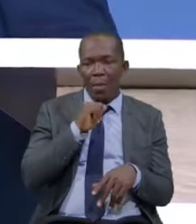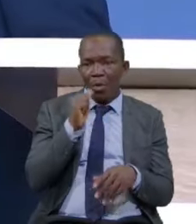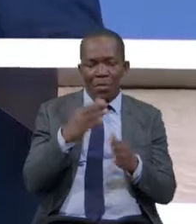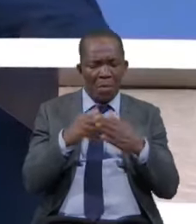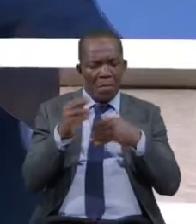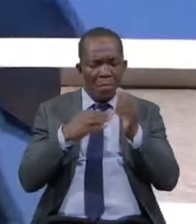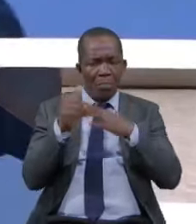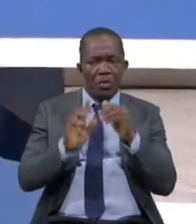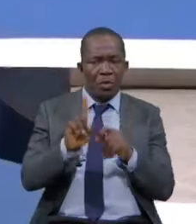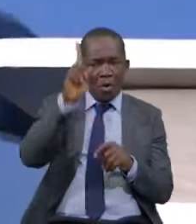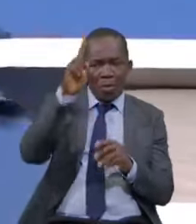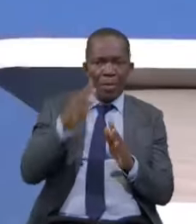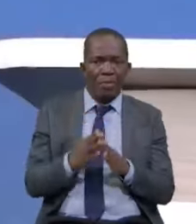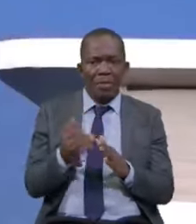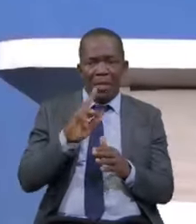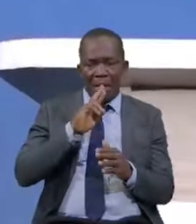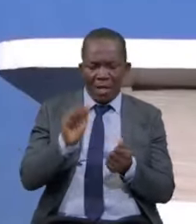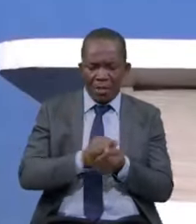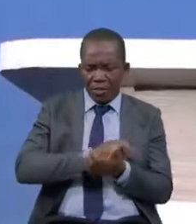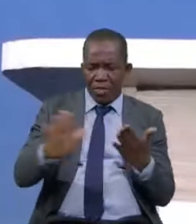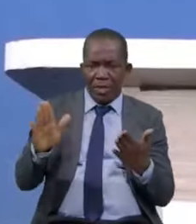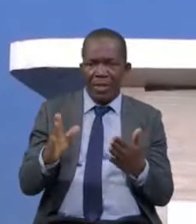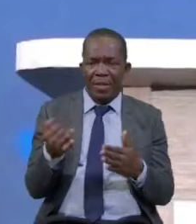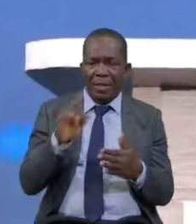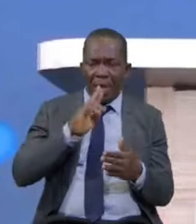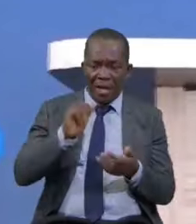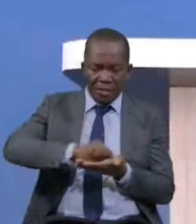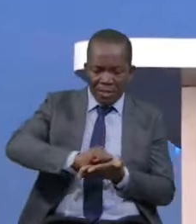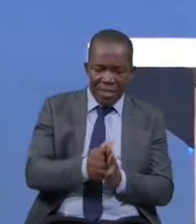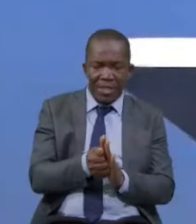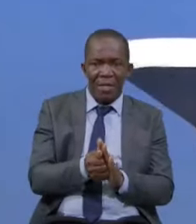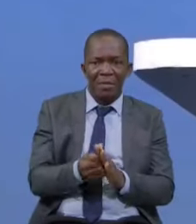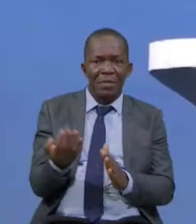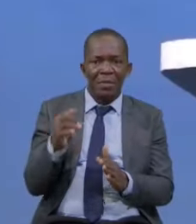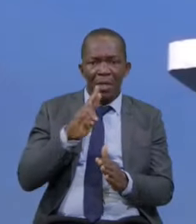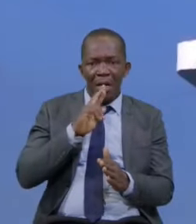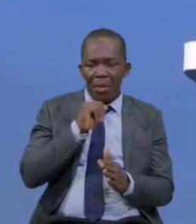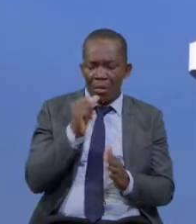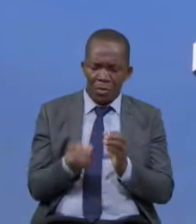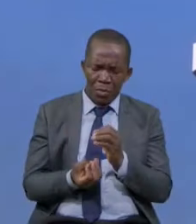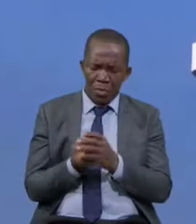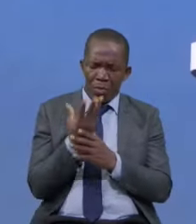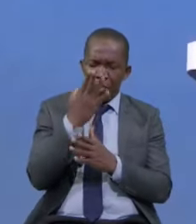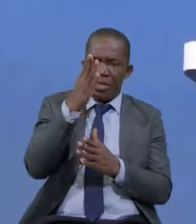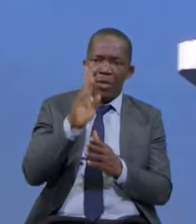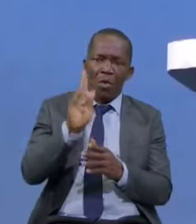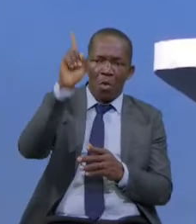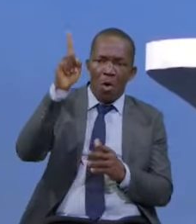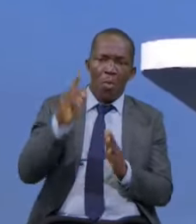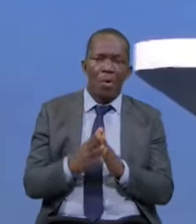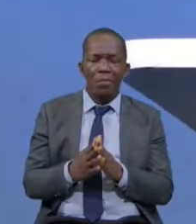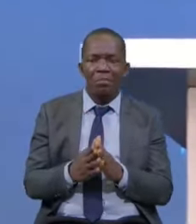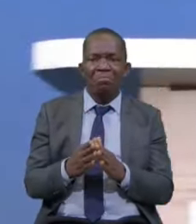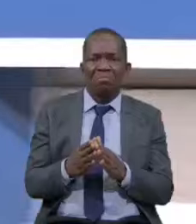crushed in their lives, they're not growing, they're not being built up. And you ask them, why? You've been